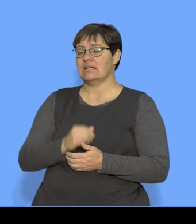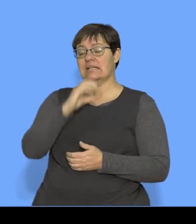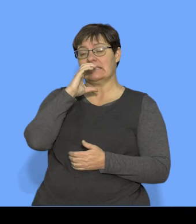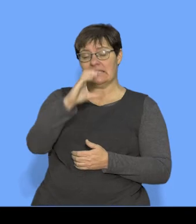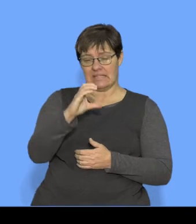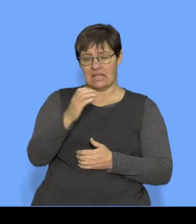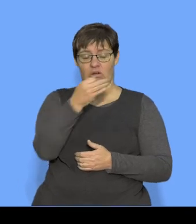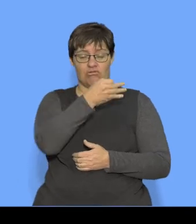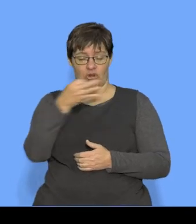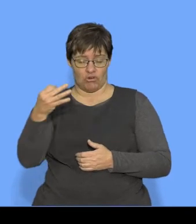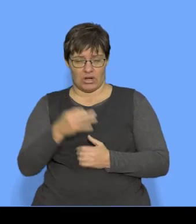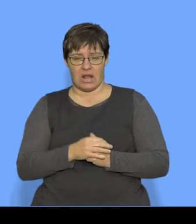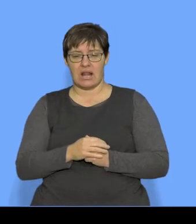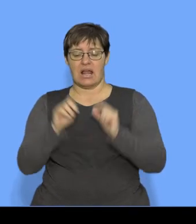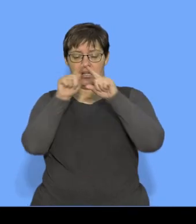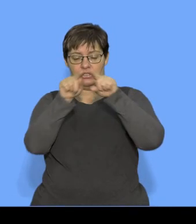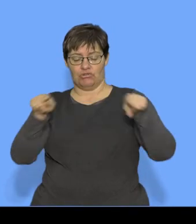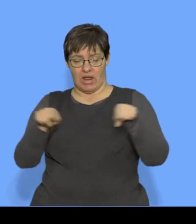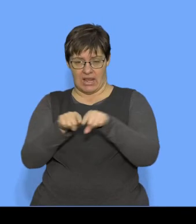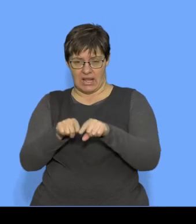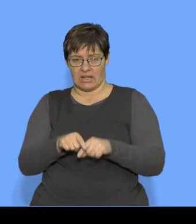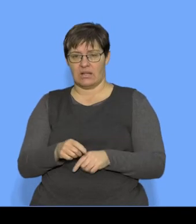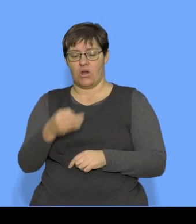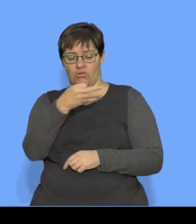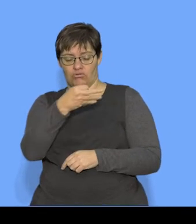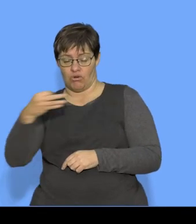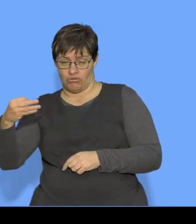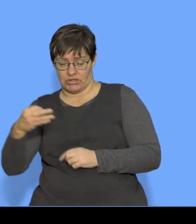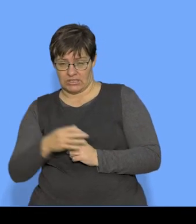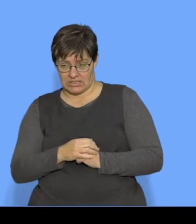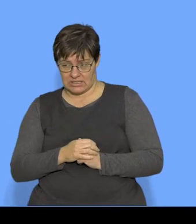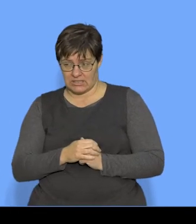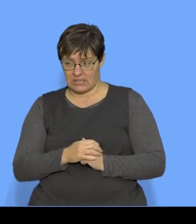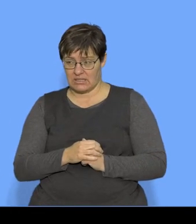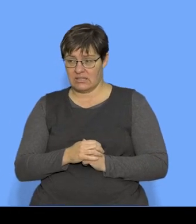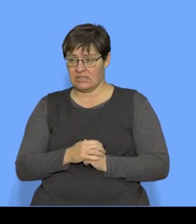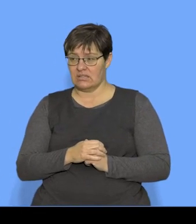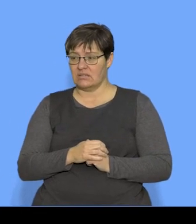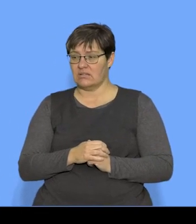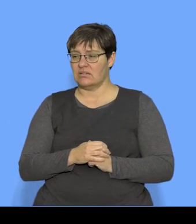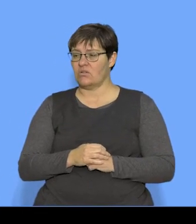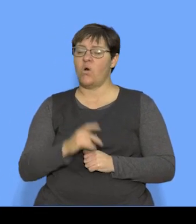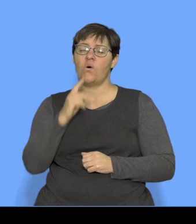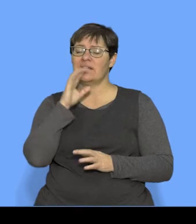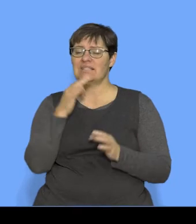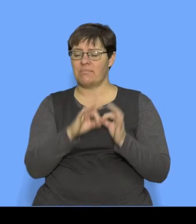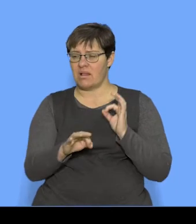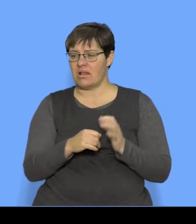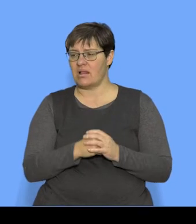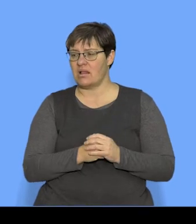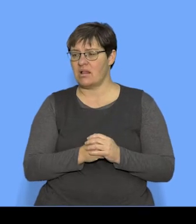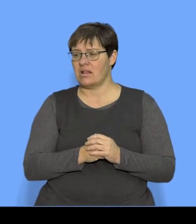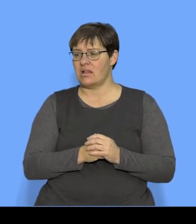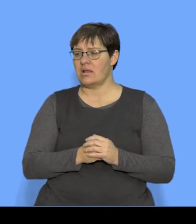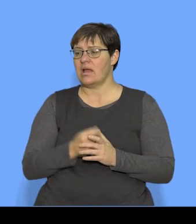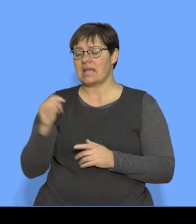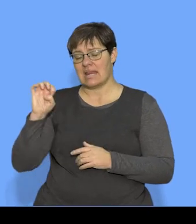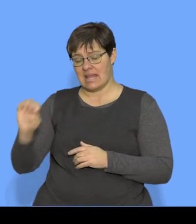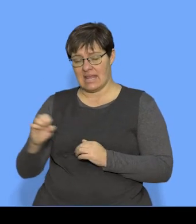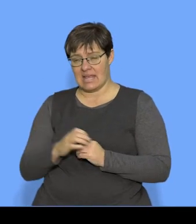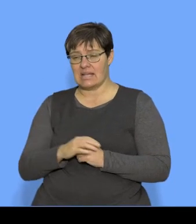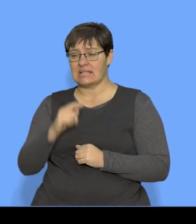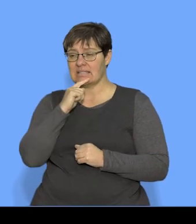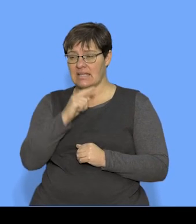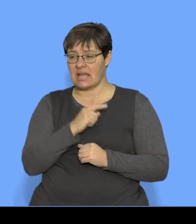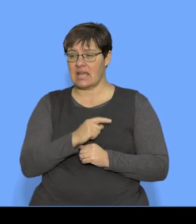for congruent, triangles are congruent, right? So in simple terms, I can change this one to